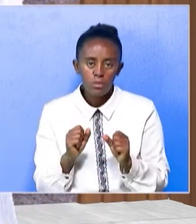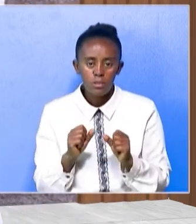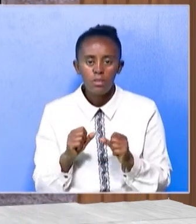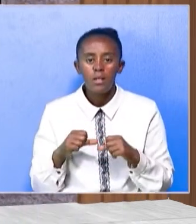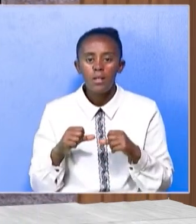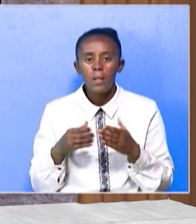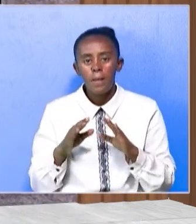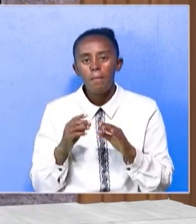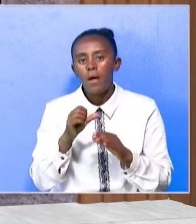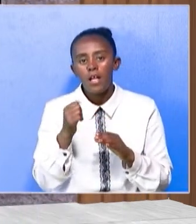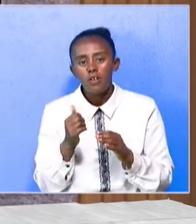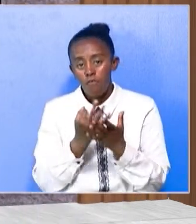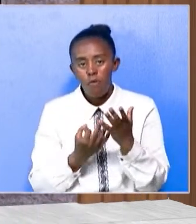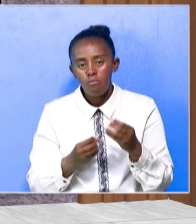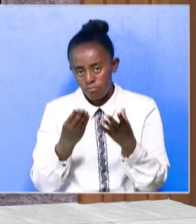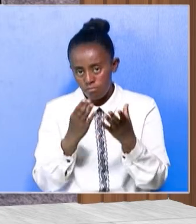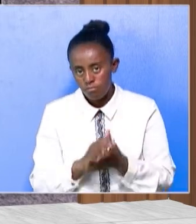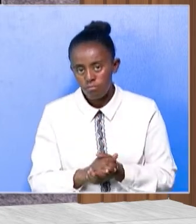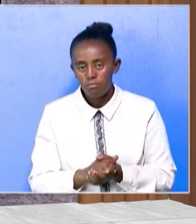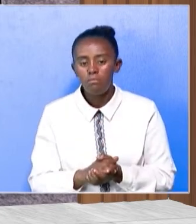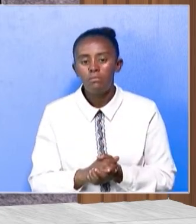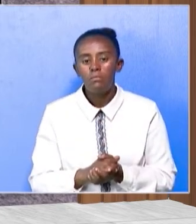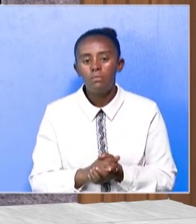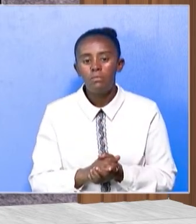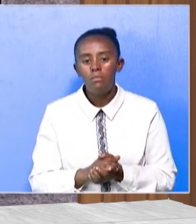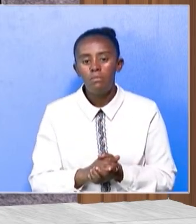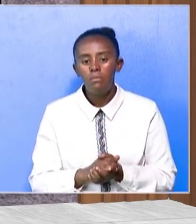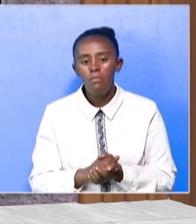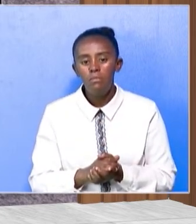give you that with another form again, right? Number two,